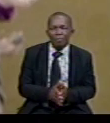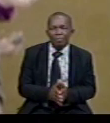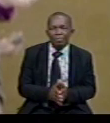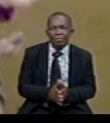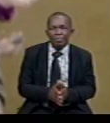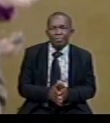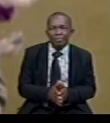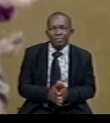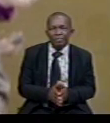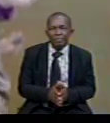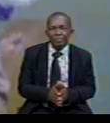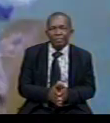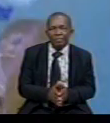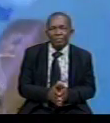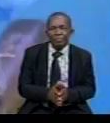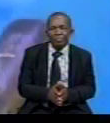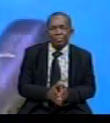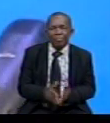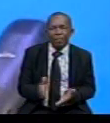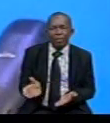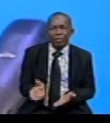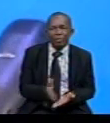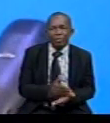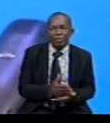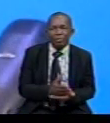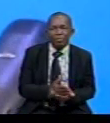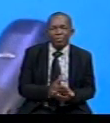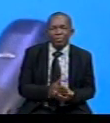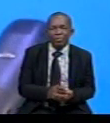If God be for us,